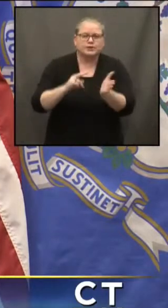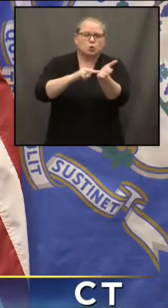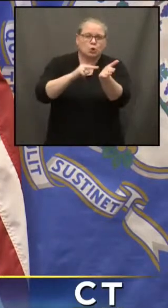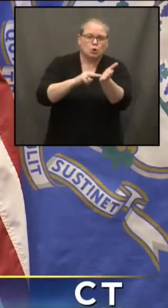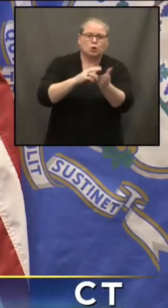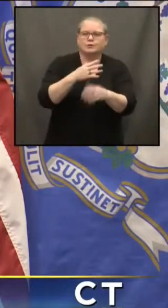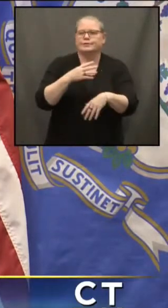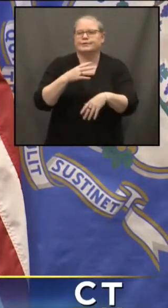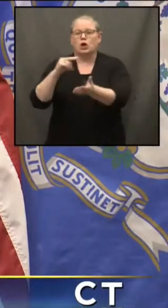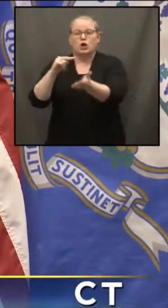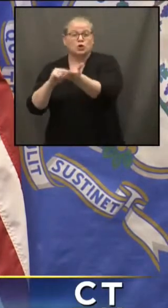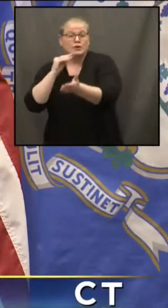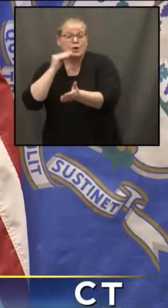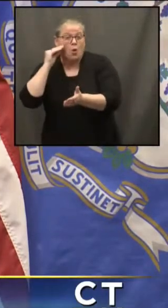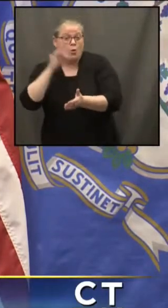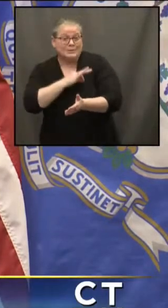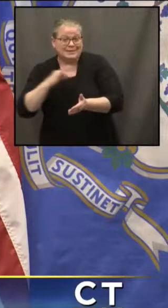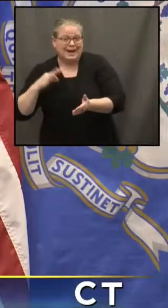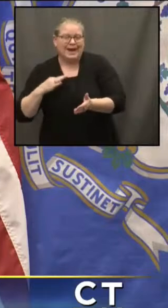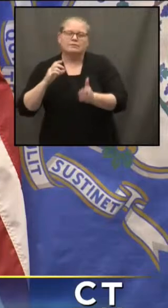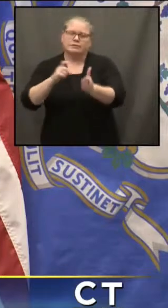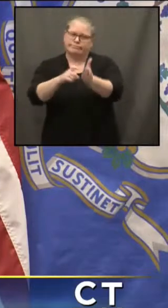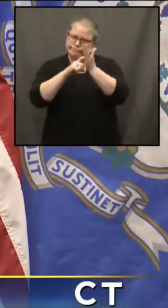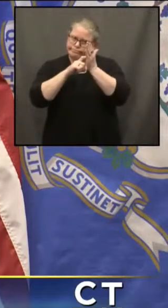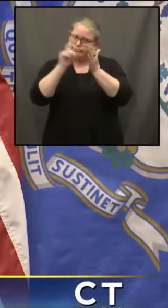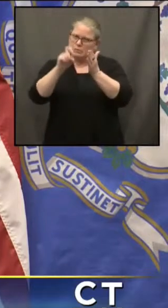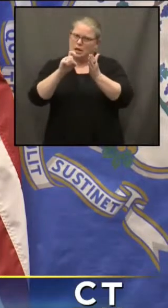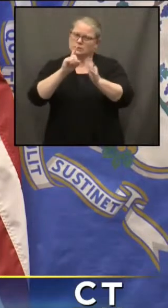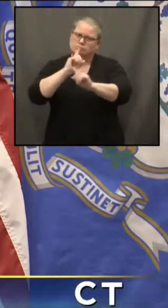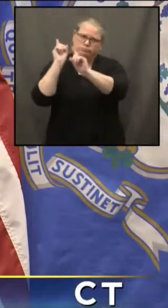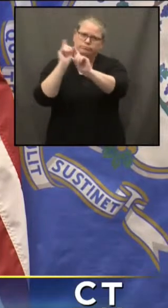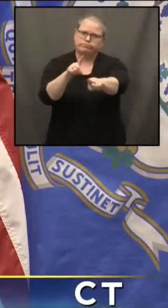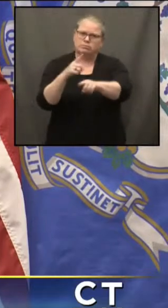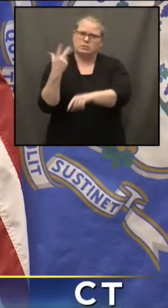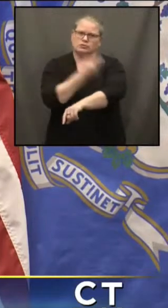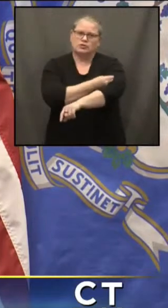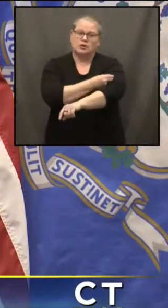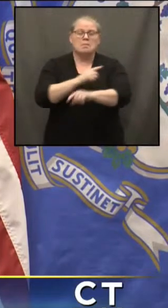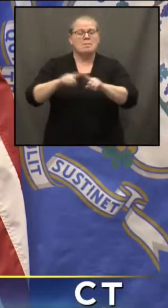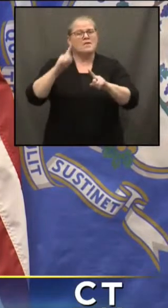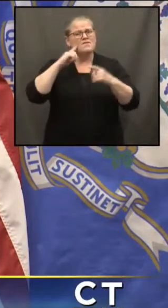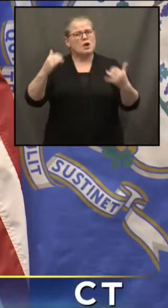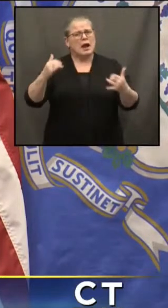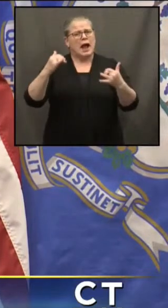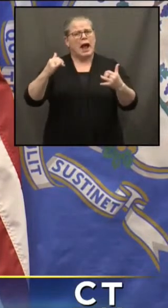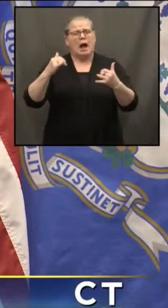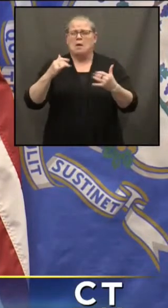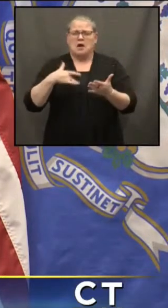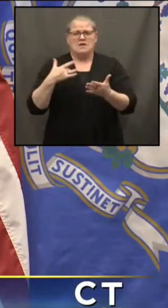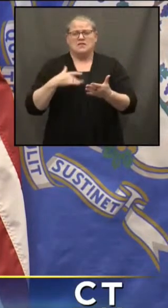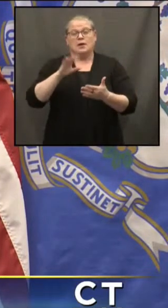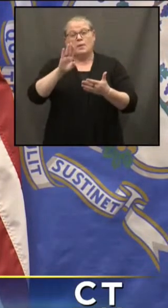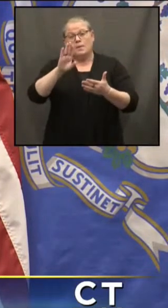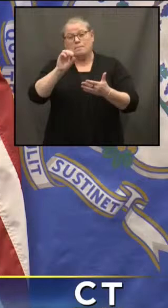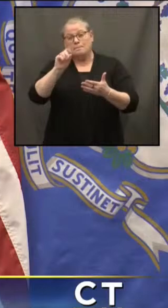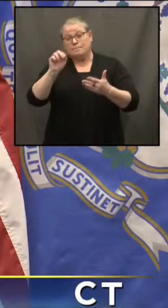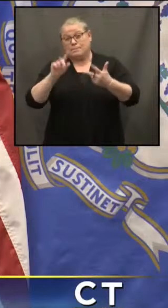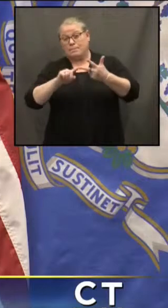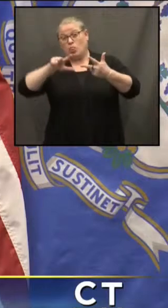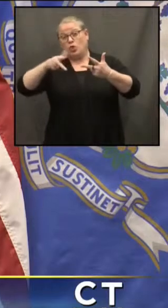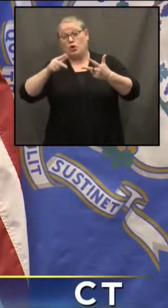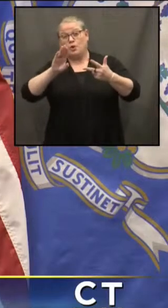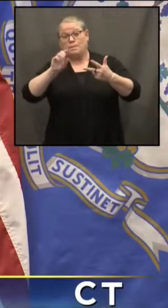such. So at this point, when it comes to boosters, I don't have any plans for any mandates. I'd like to think that over the next 30,